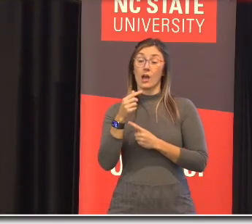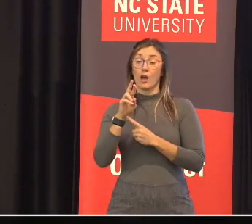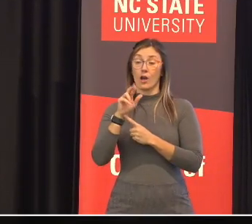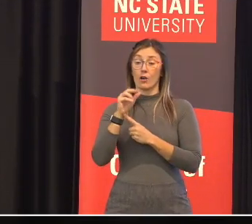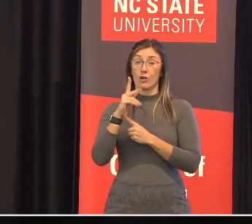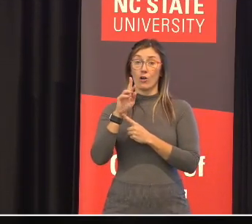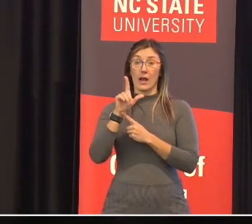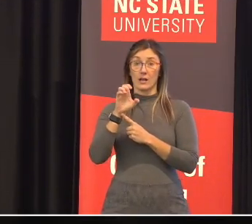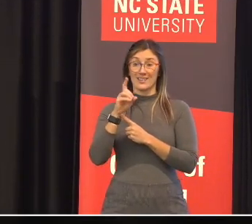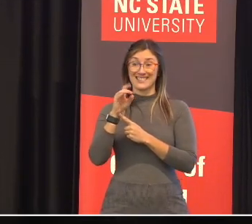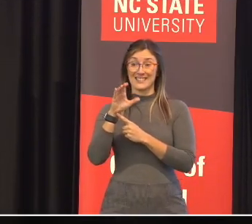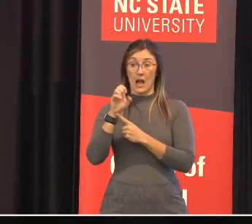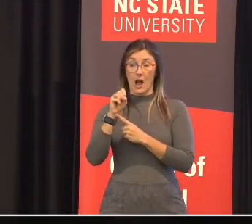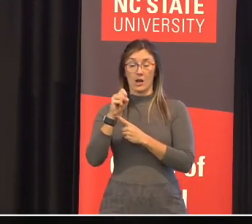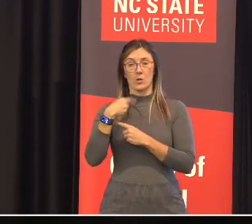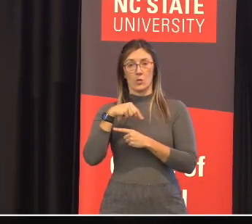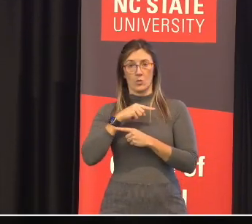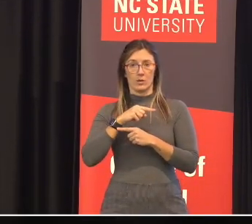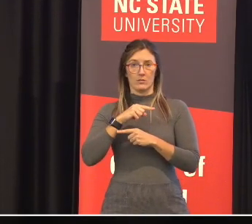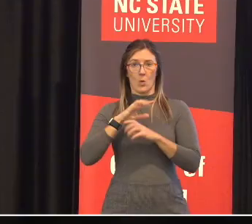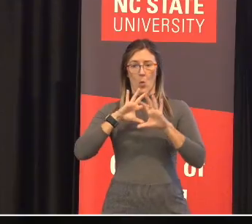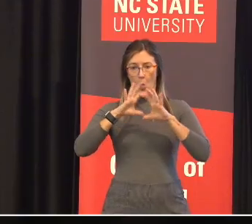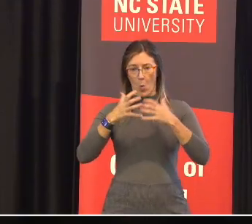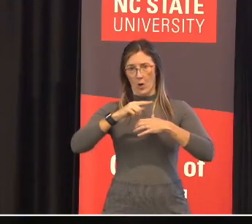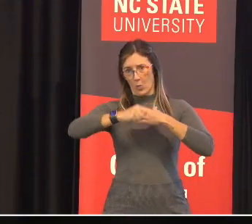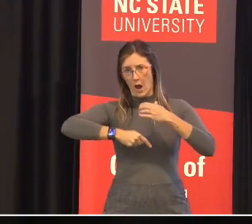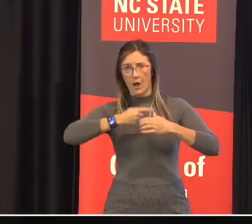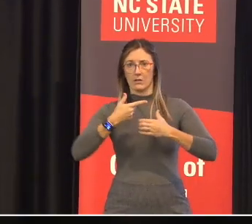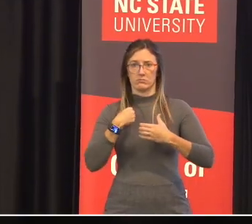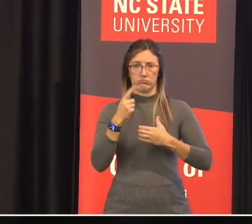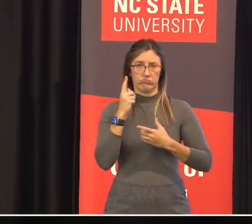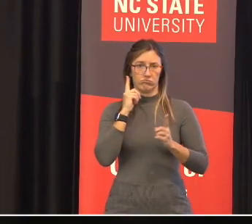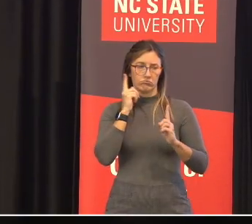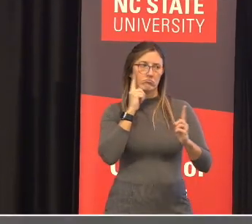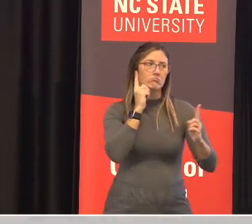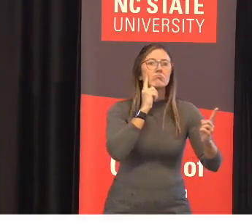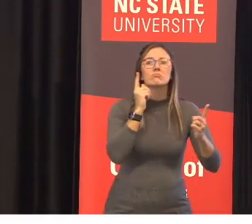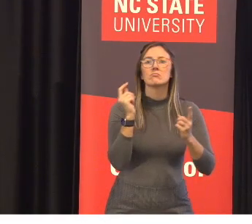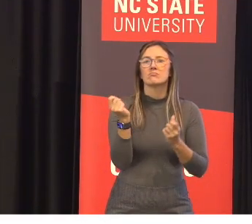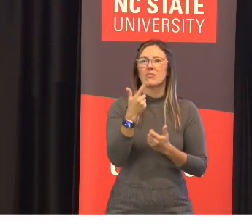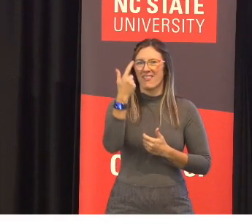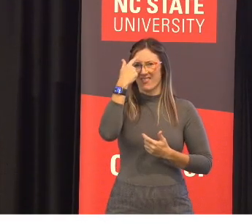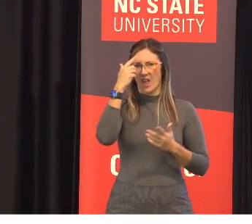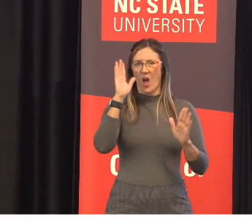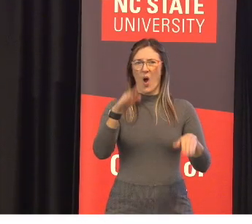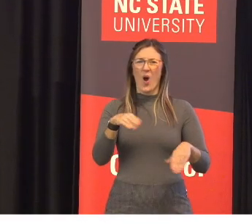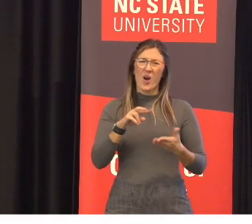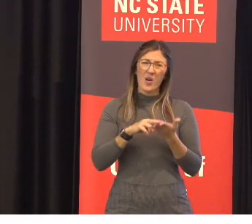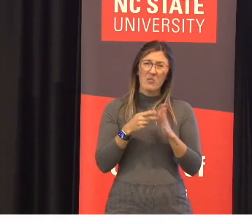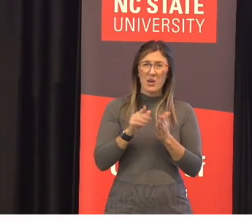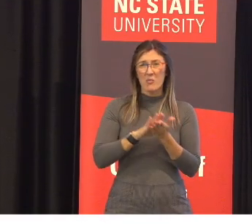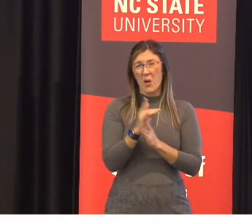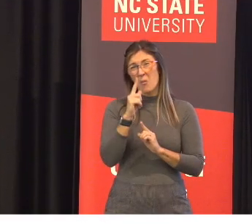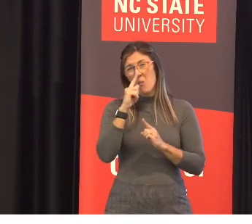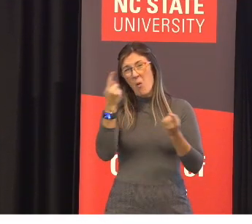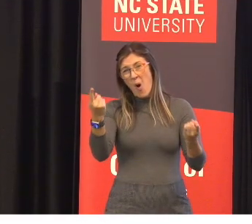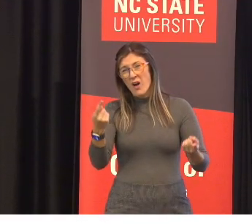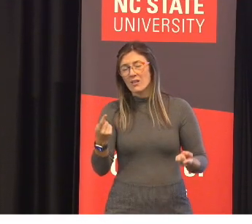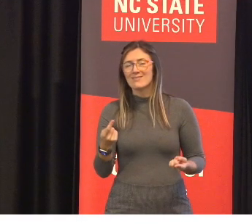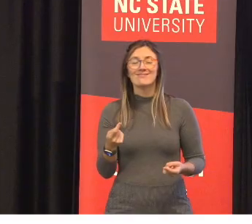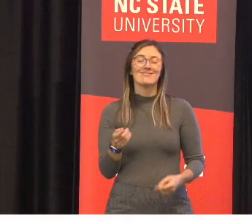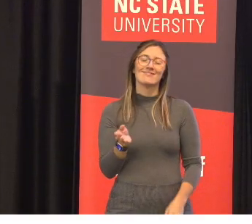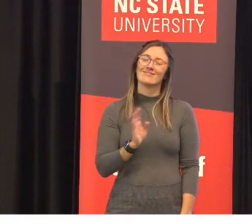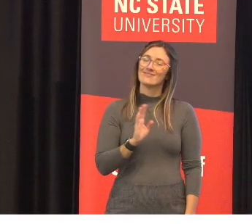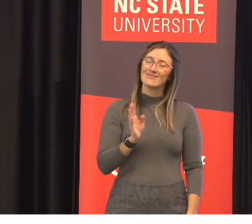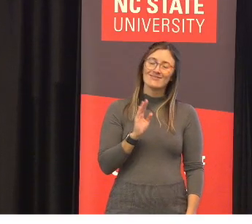have clients all over the world, and I hear this from everyone. It has to be boring. That is so not true. Your content